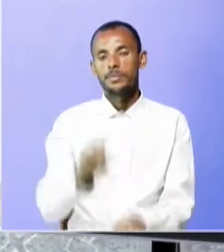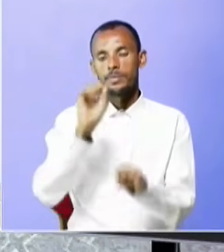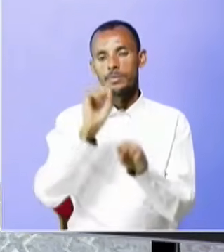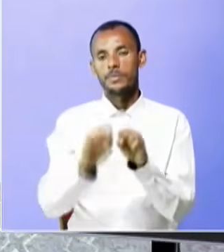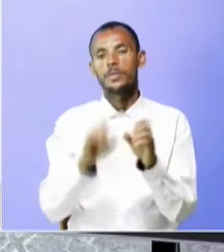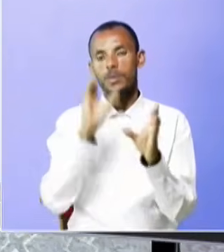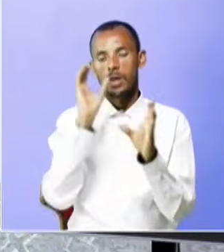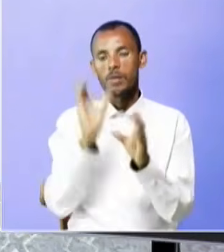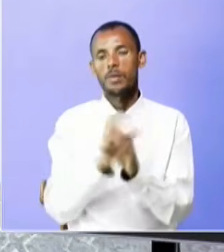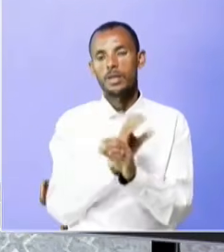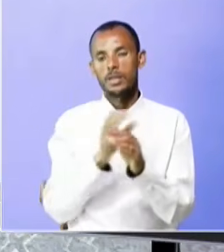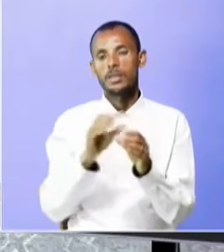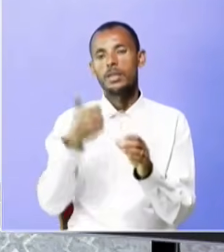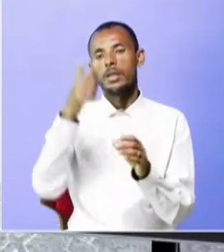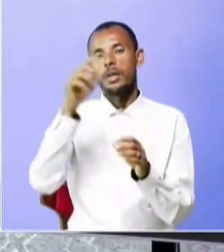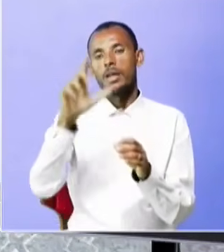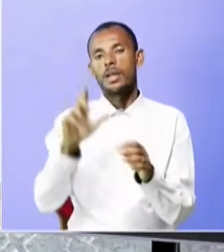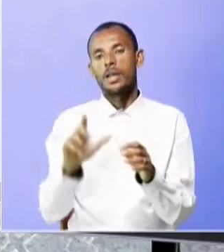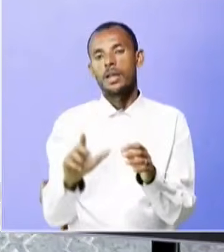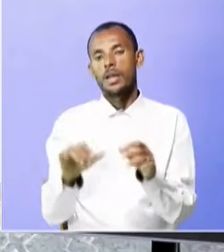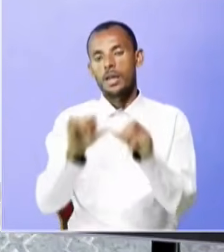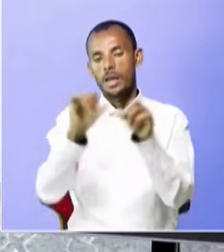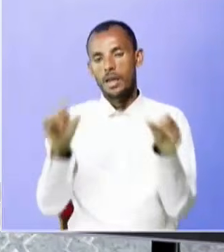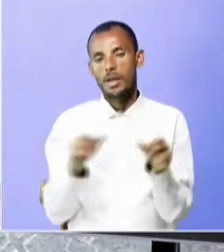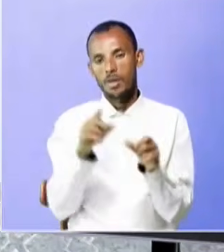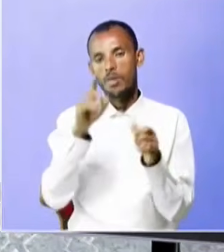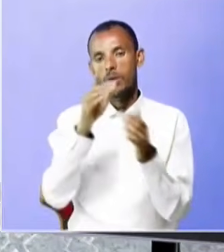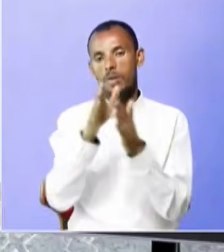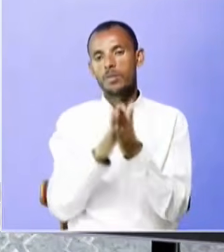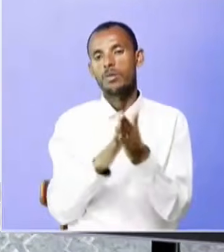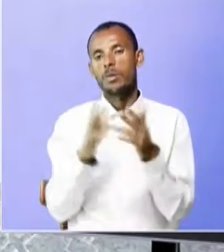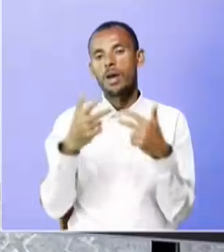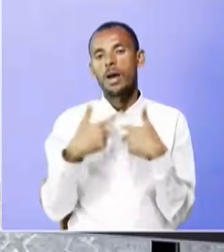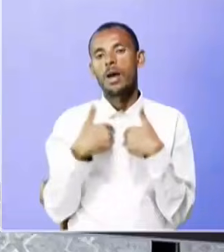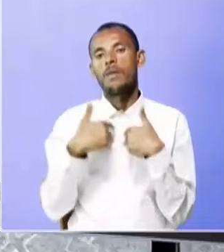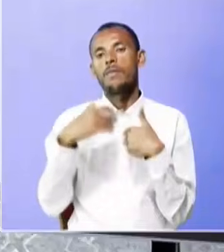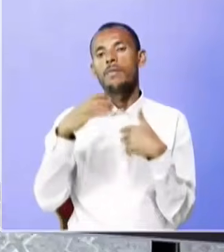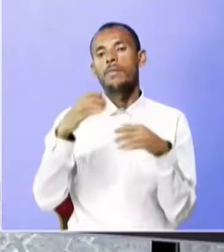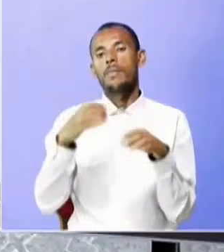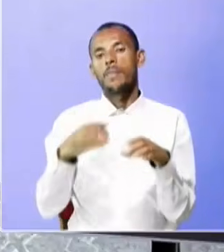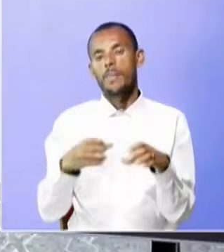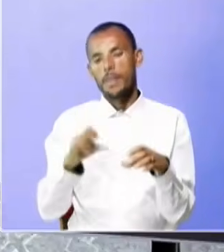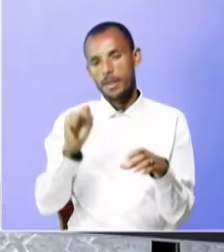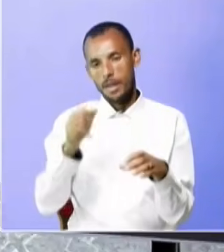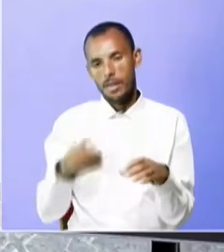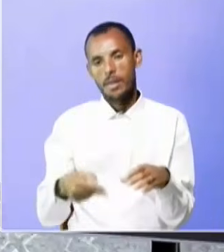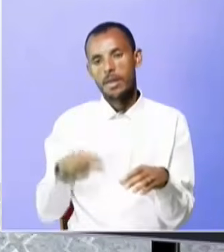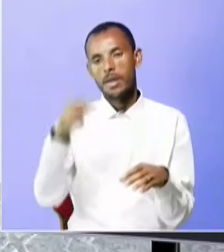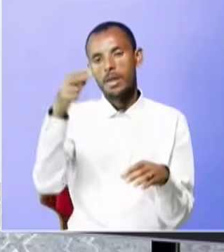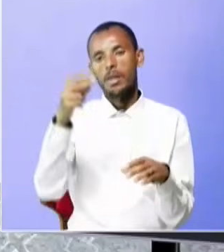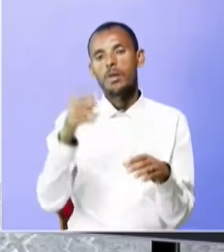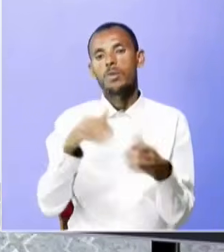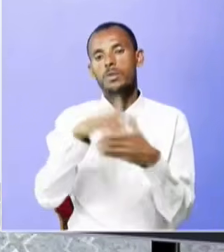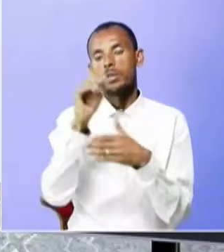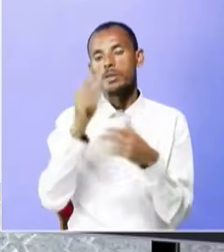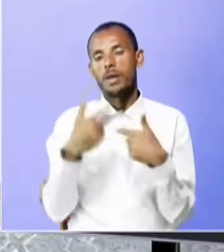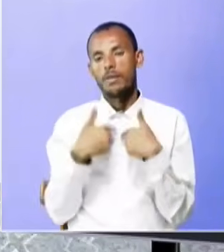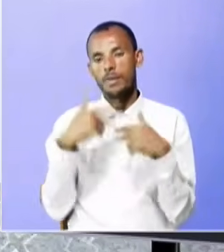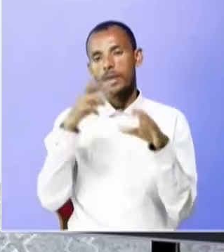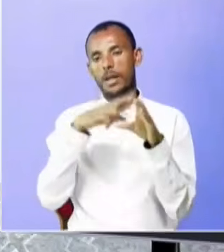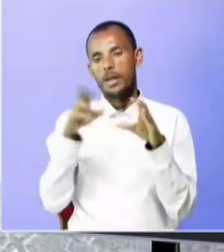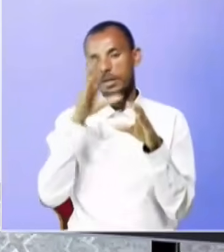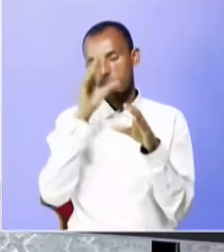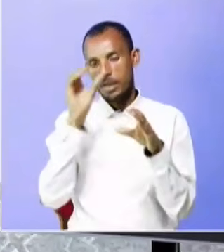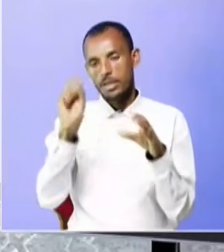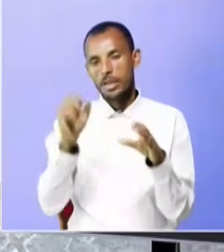to calculate the lateral surface area, you need to have the slant height. Okay, so without having the radius and the